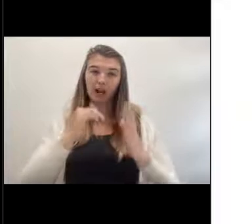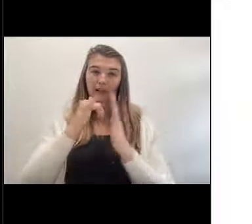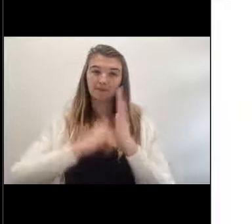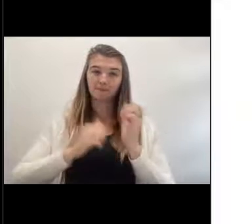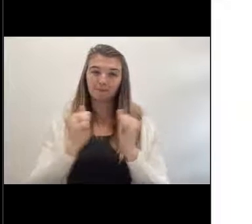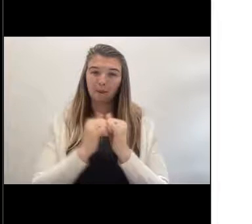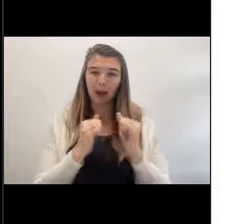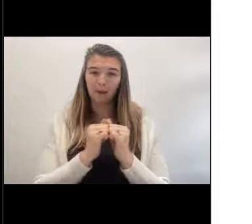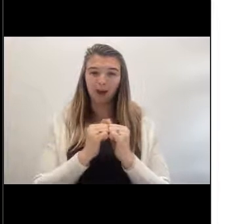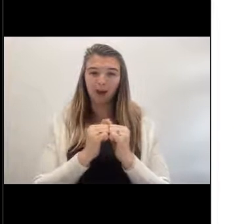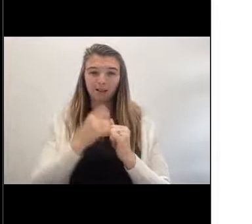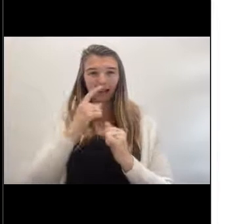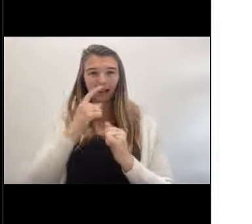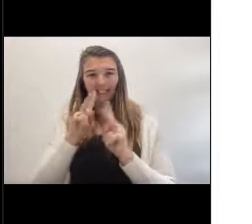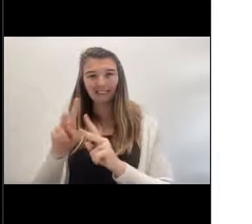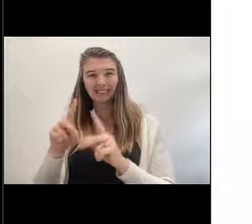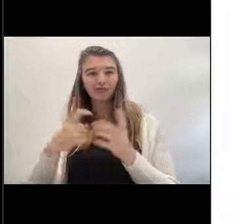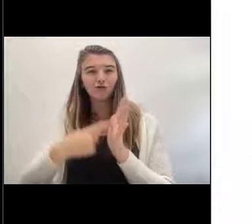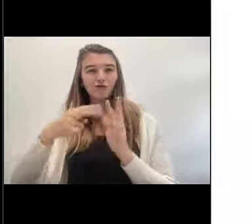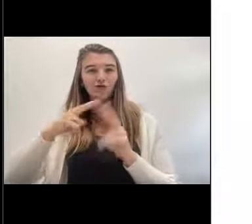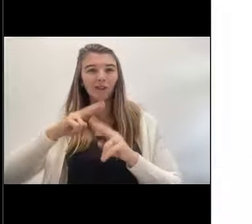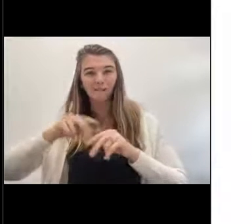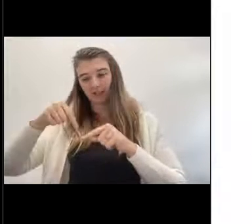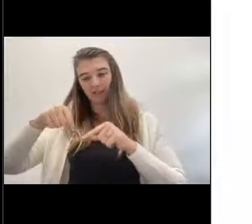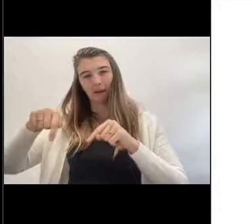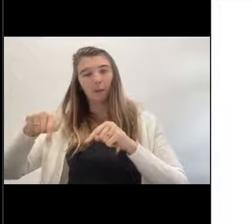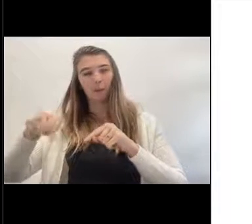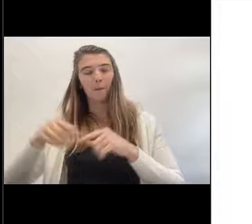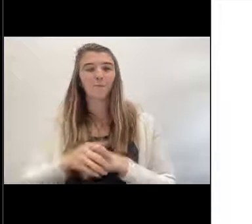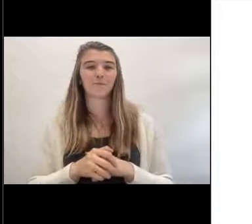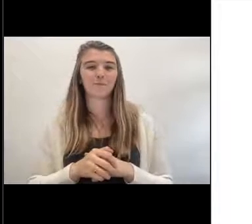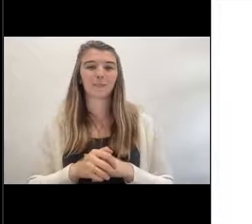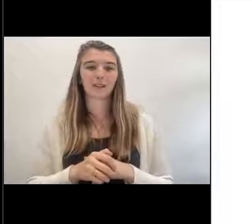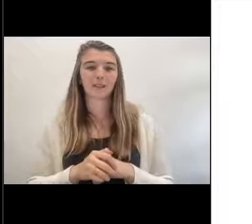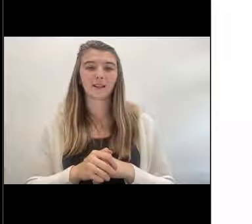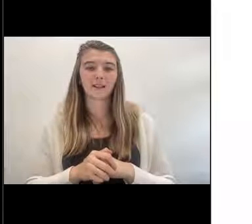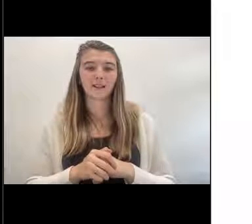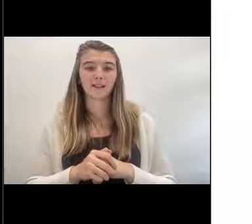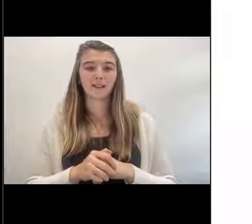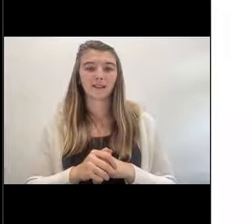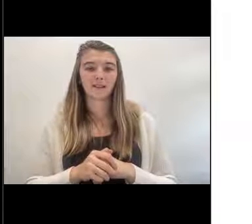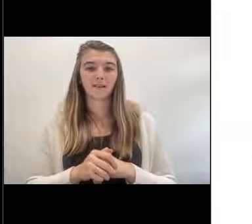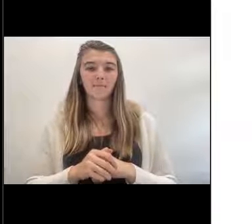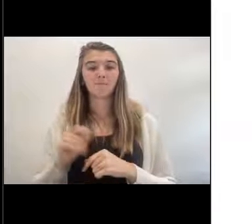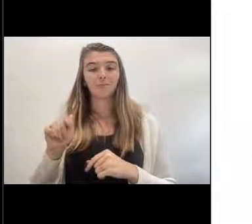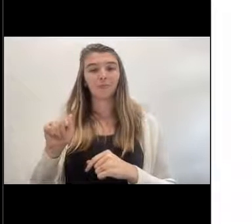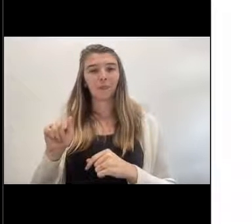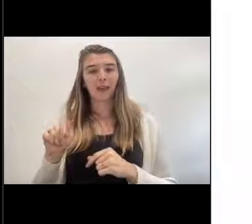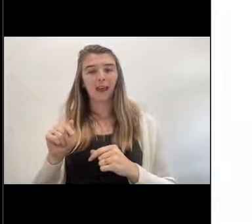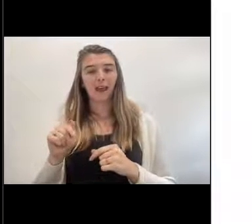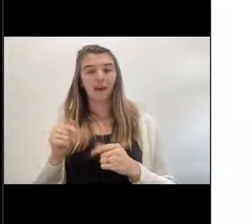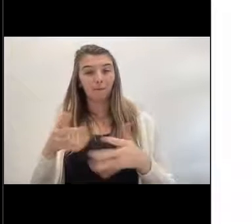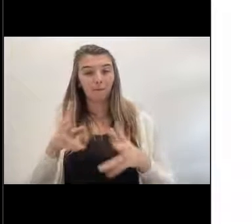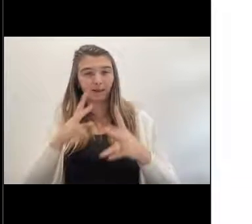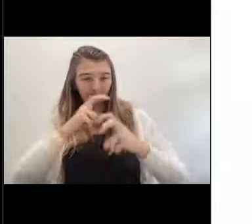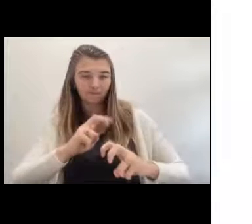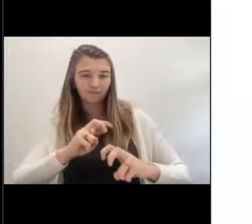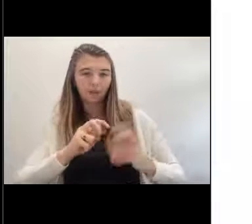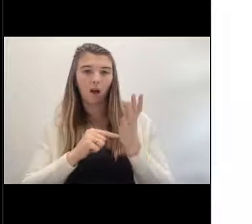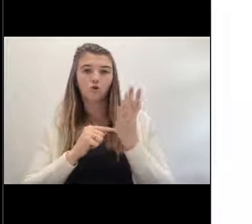paper came out in Science, if I remember correctly, and they have actually shown that this enzymatic